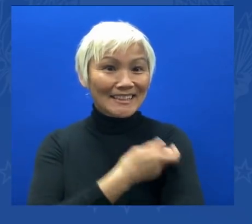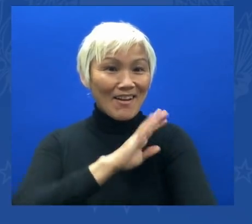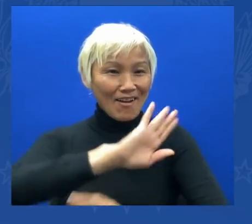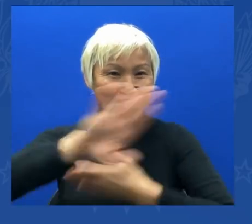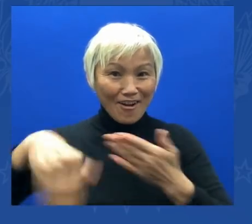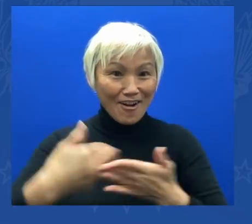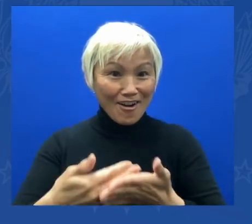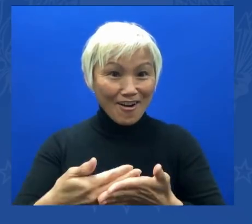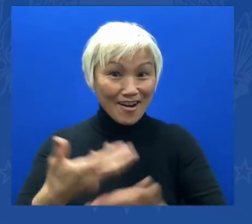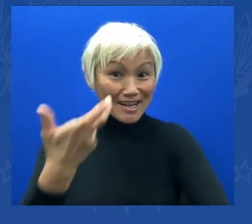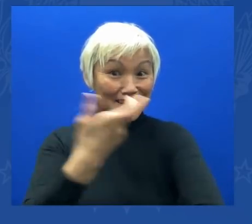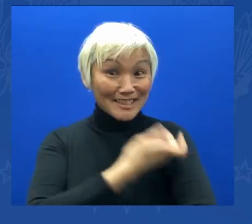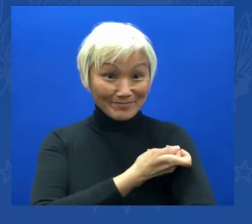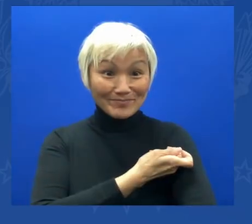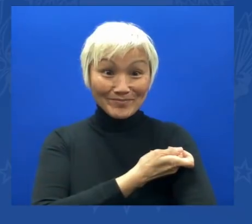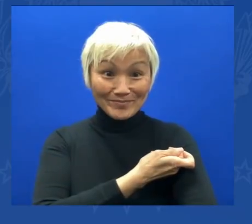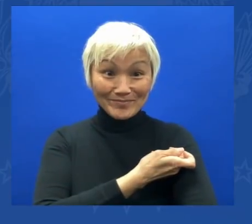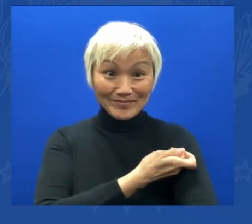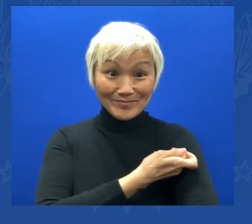And look,